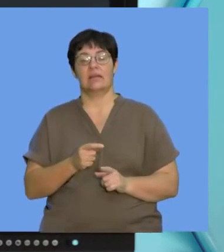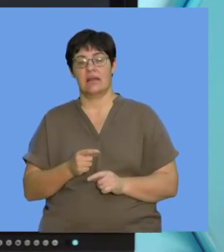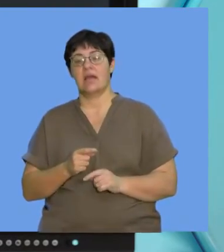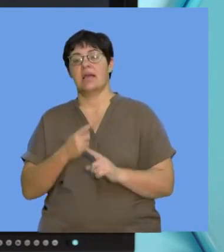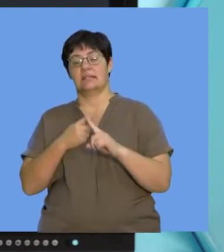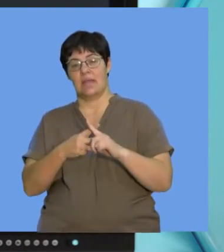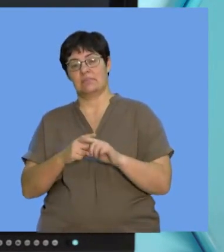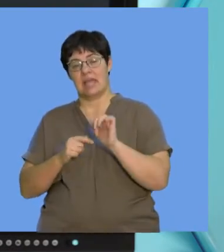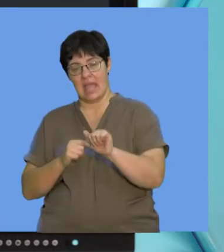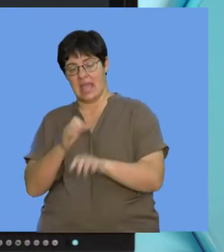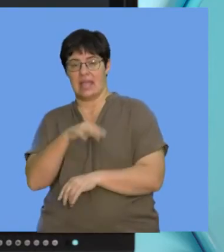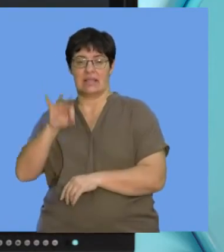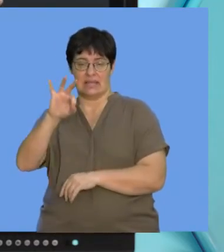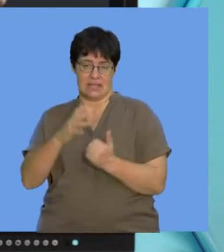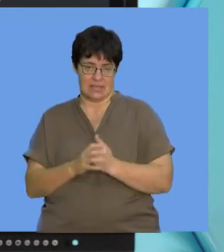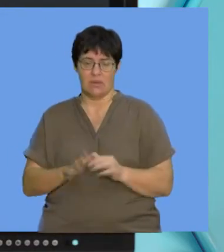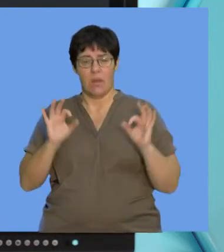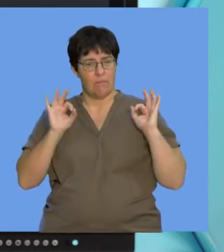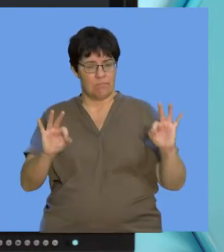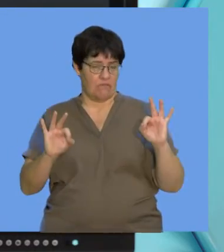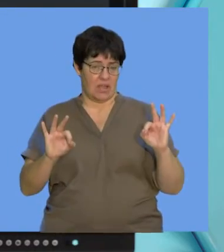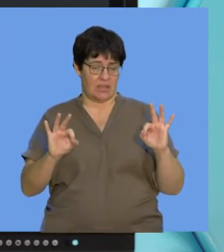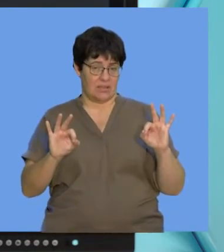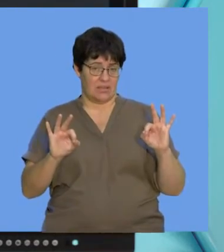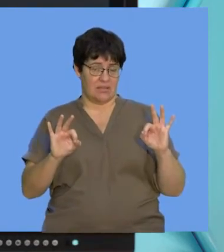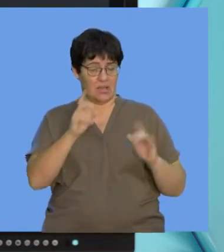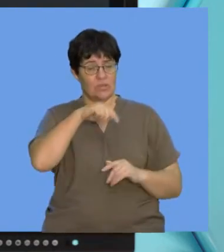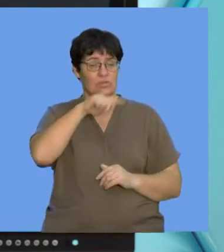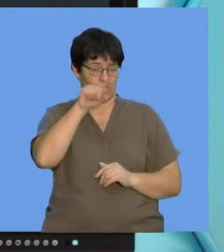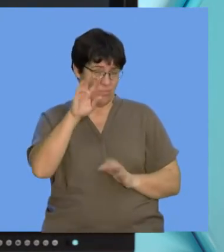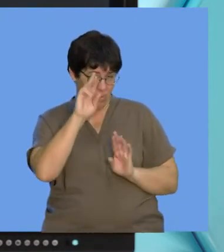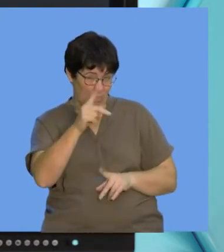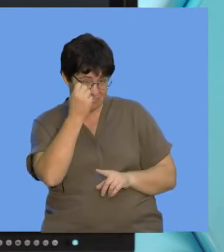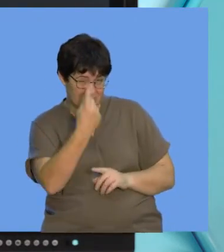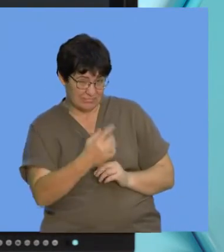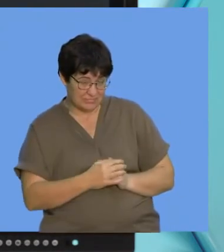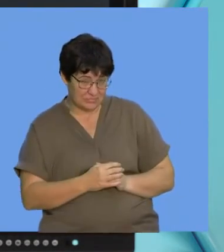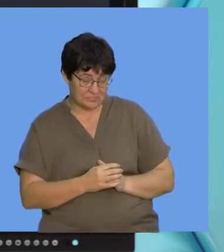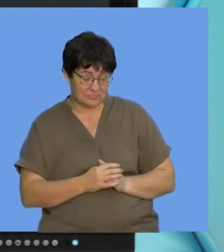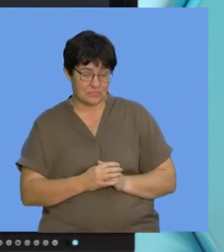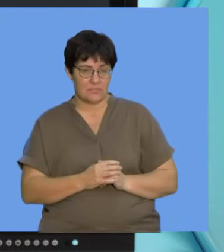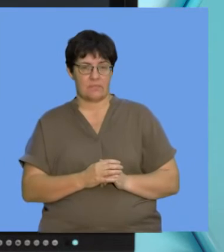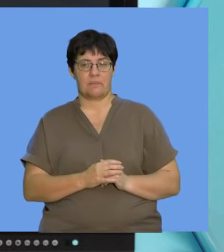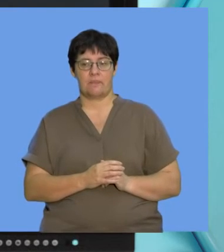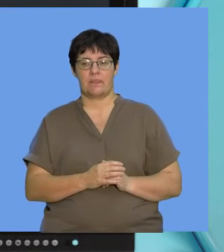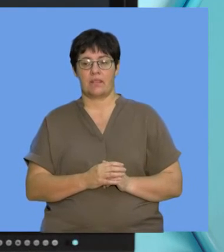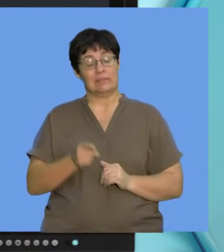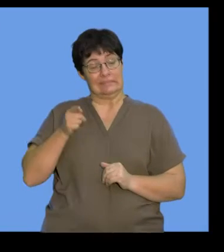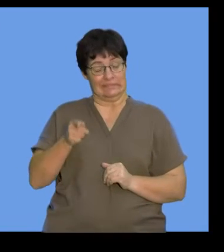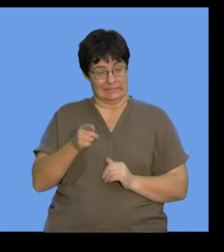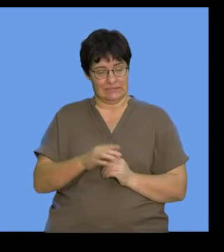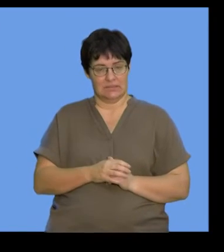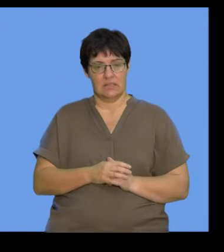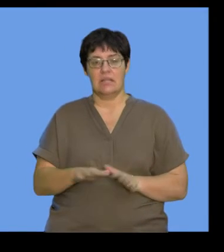to the exponent of 3. So it is also a perfect square. So I hope that kind of makes sense to you. But with this